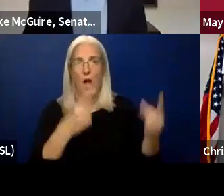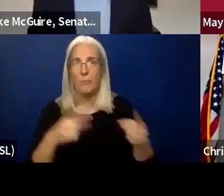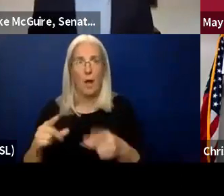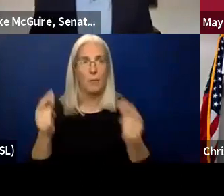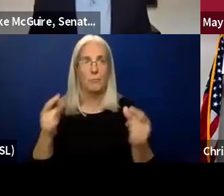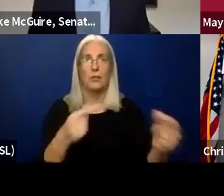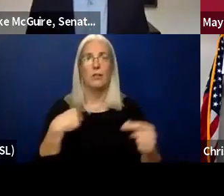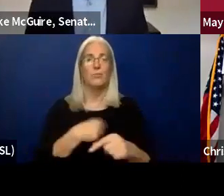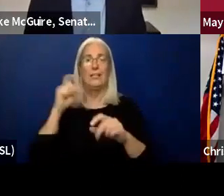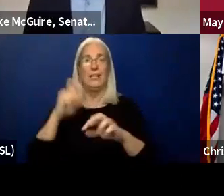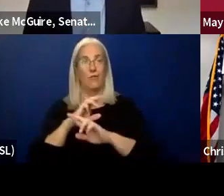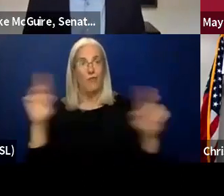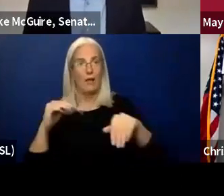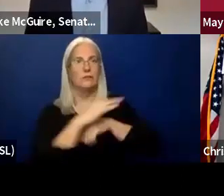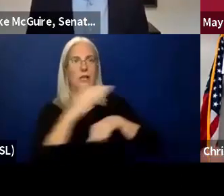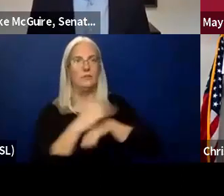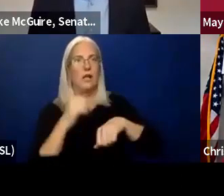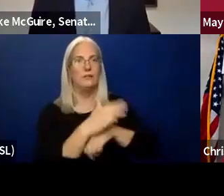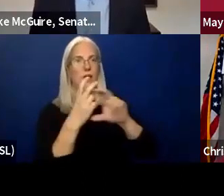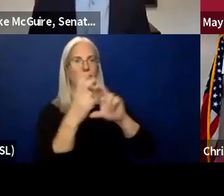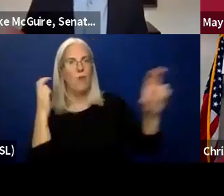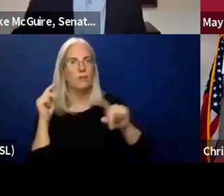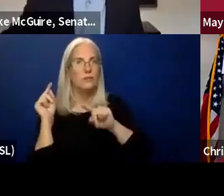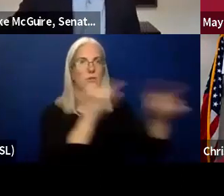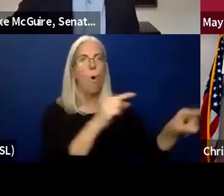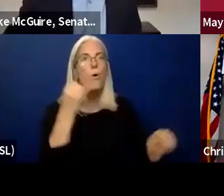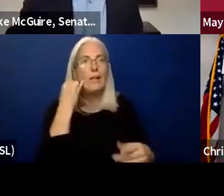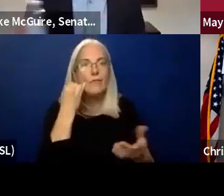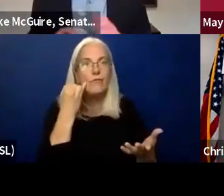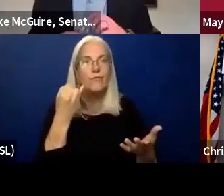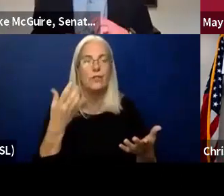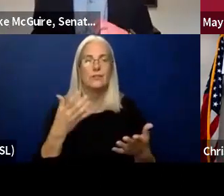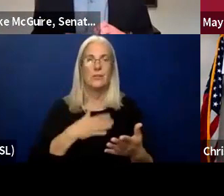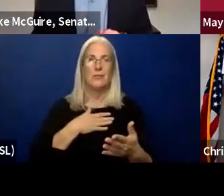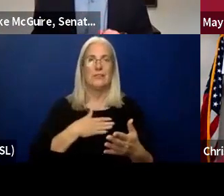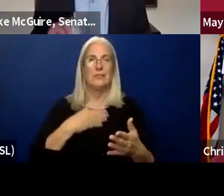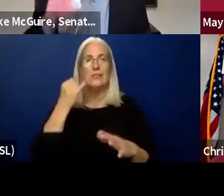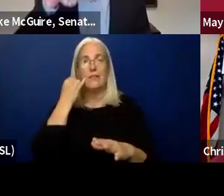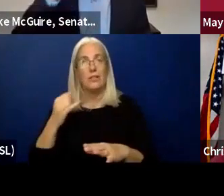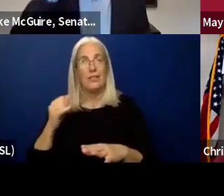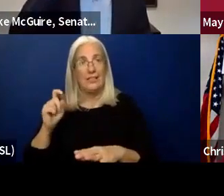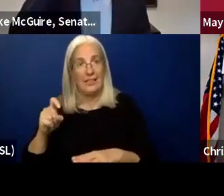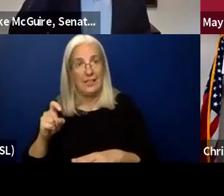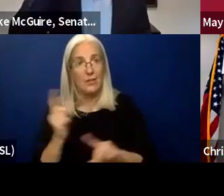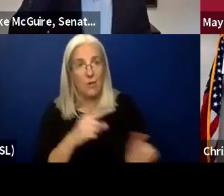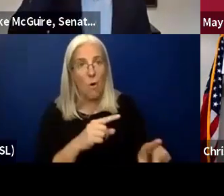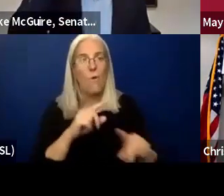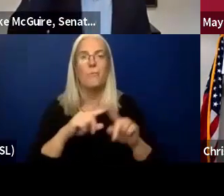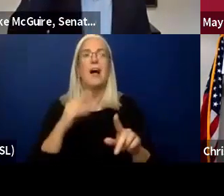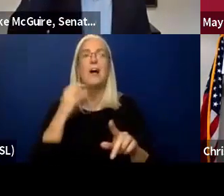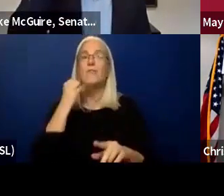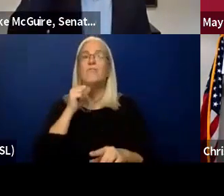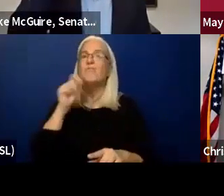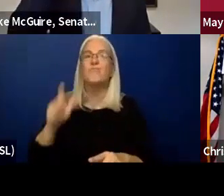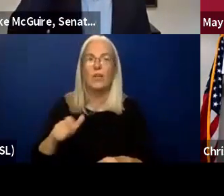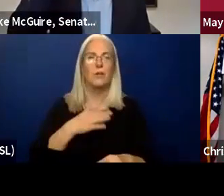So we're just trying to encourage people. We're happy that you're home, but please don't drive around the neighborhoods if you don't have to. And